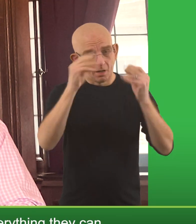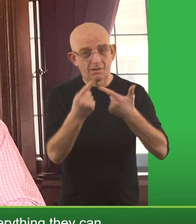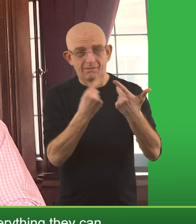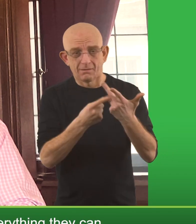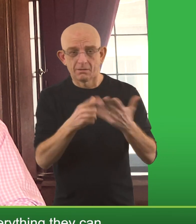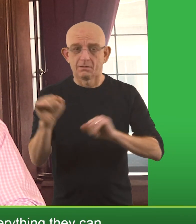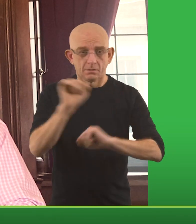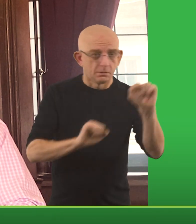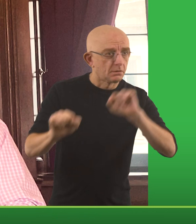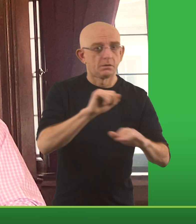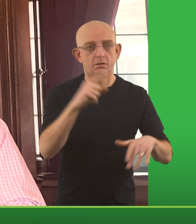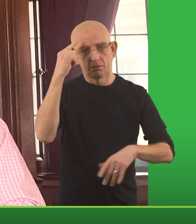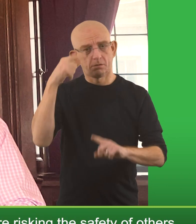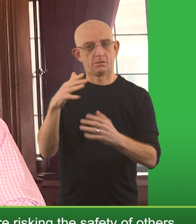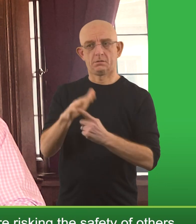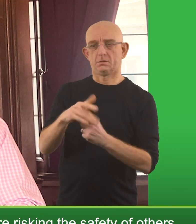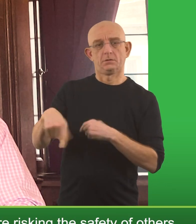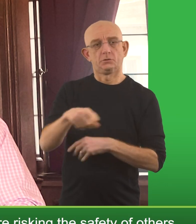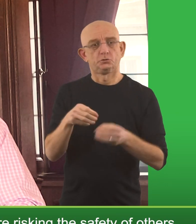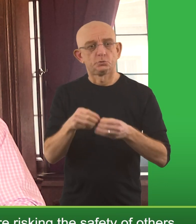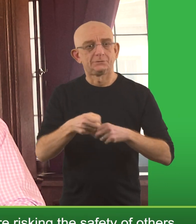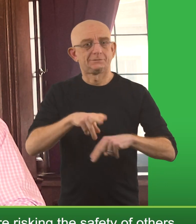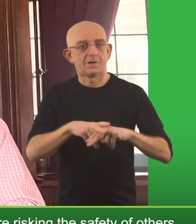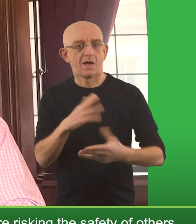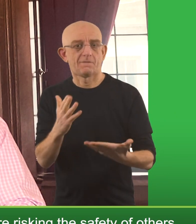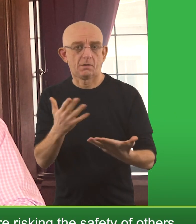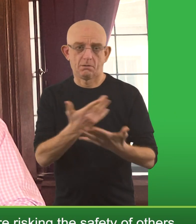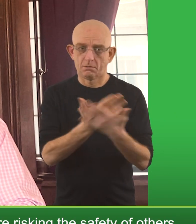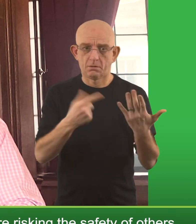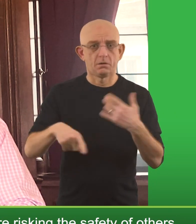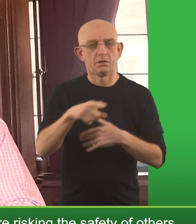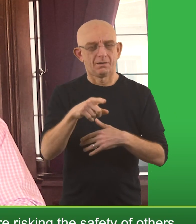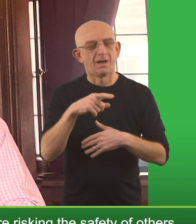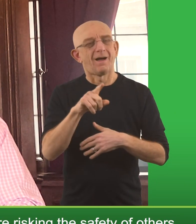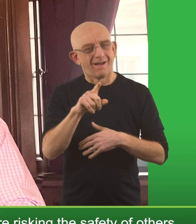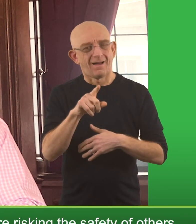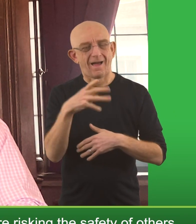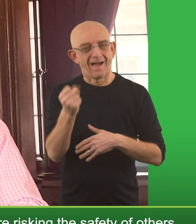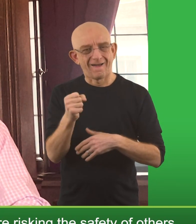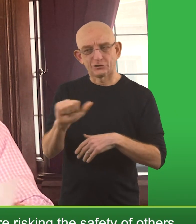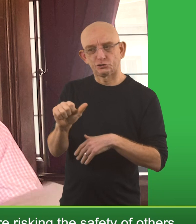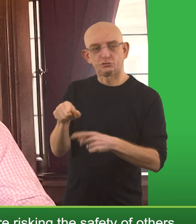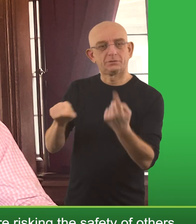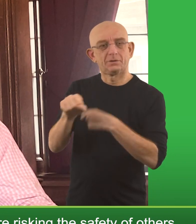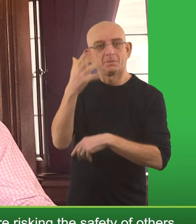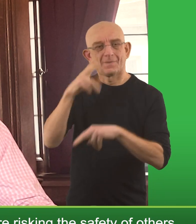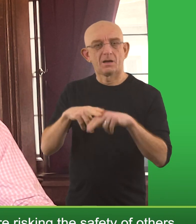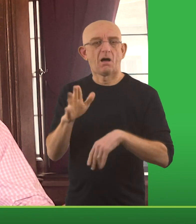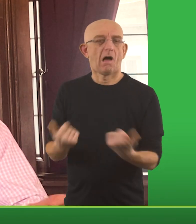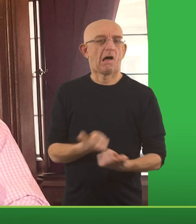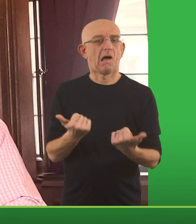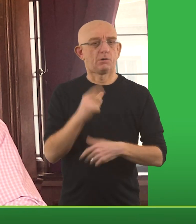and staff safe. I think it's fair to say a minority of parents are risking the safety of others by bending or breaking the COVID